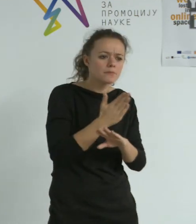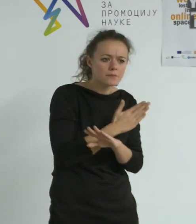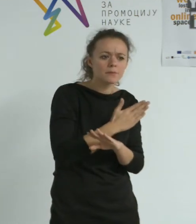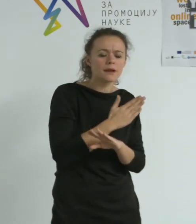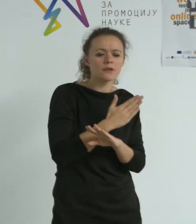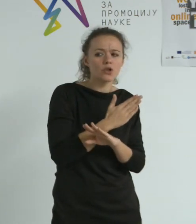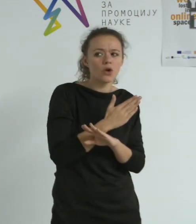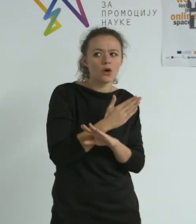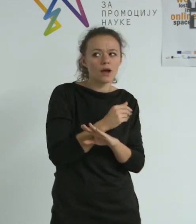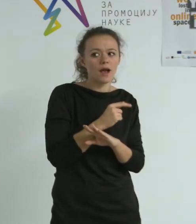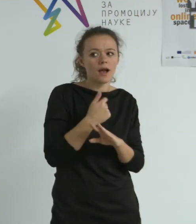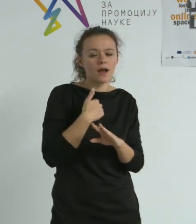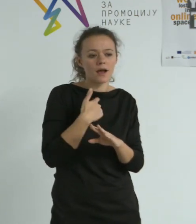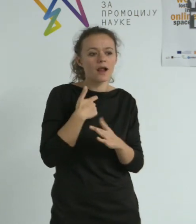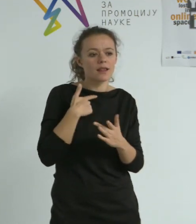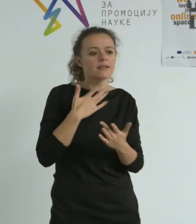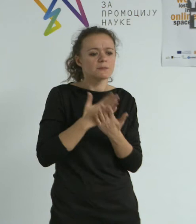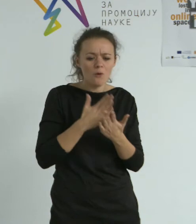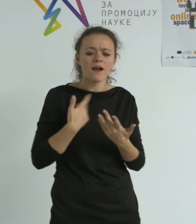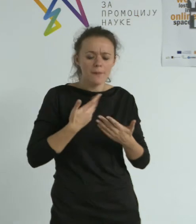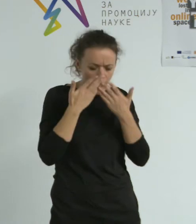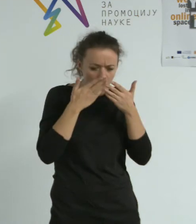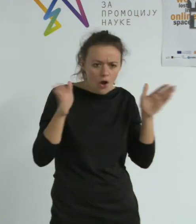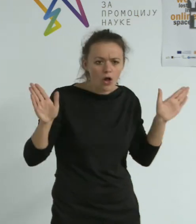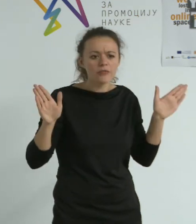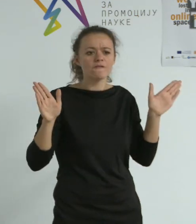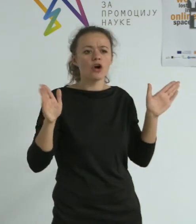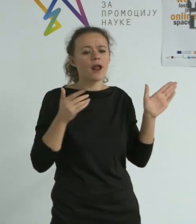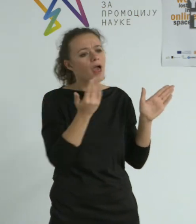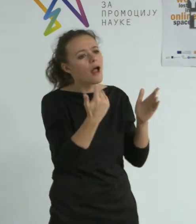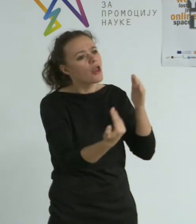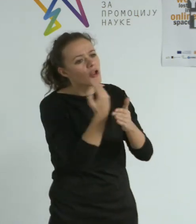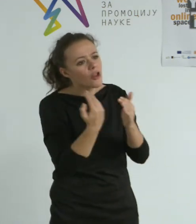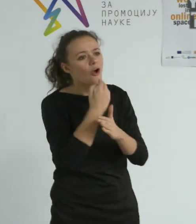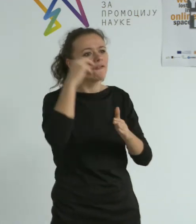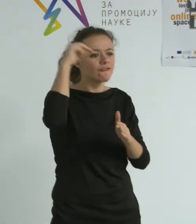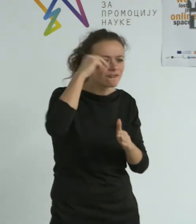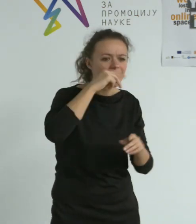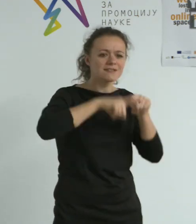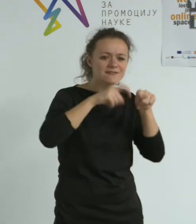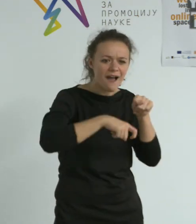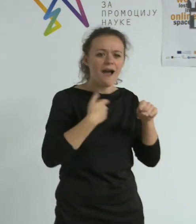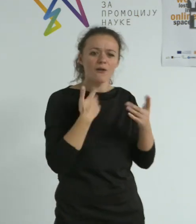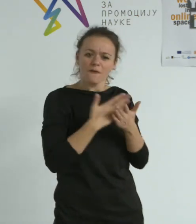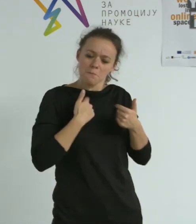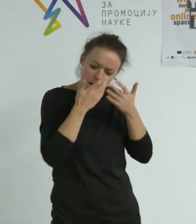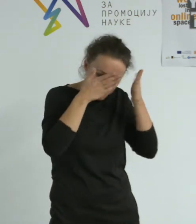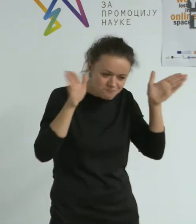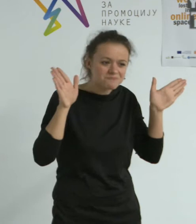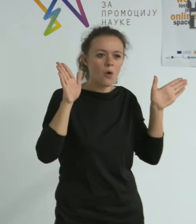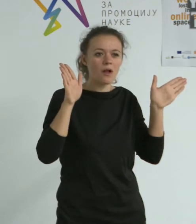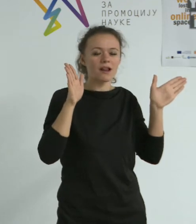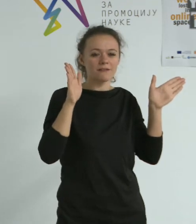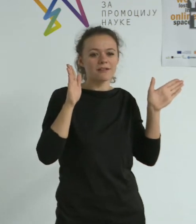I'm always open to learning some new stuff, and I'm